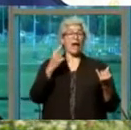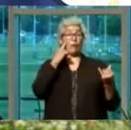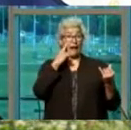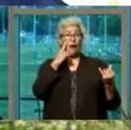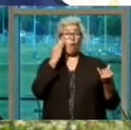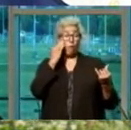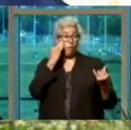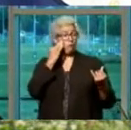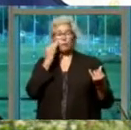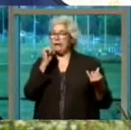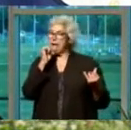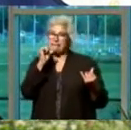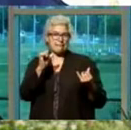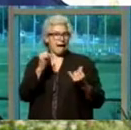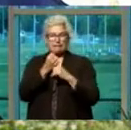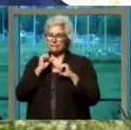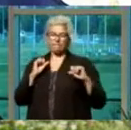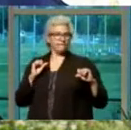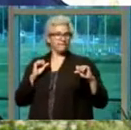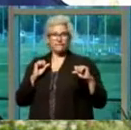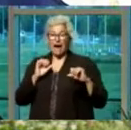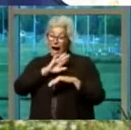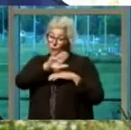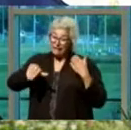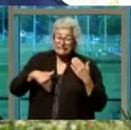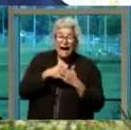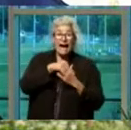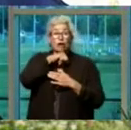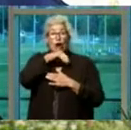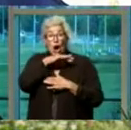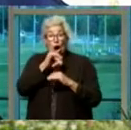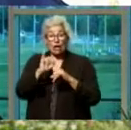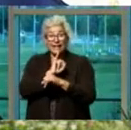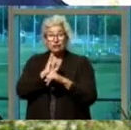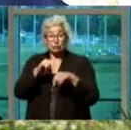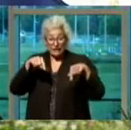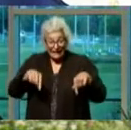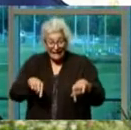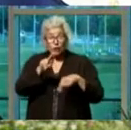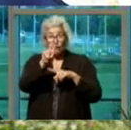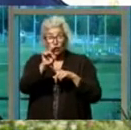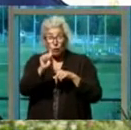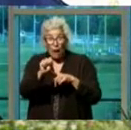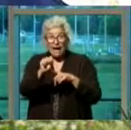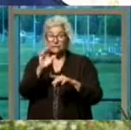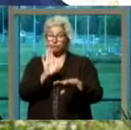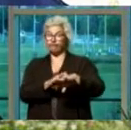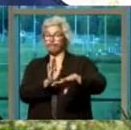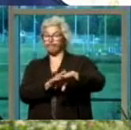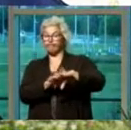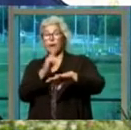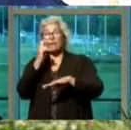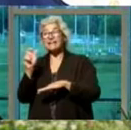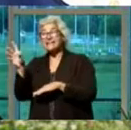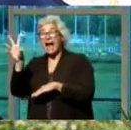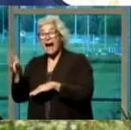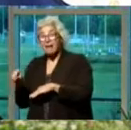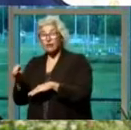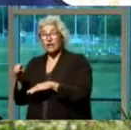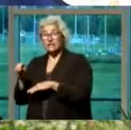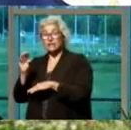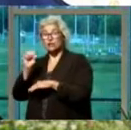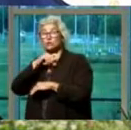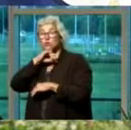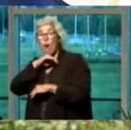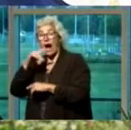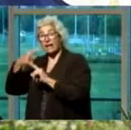not immune. And our entire hog industry here in the US is on alert because African swine fever is now in the Dominican